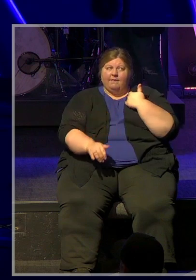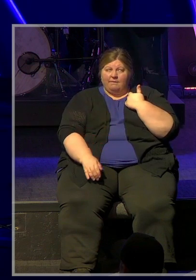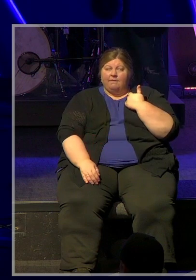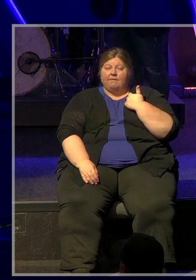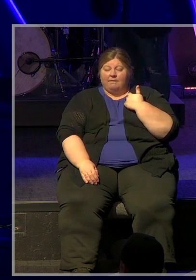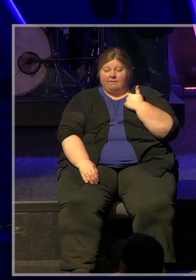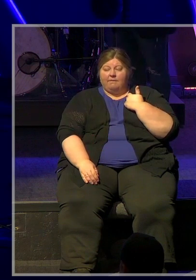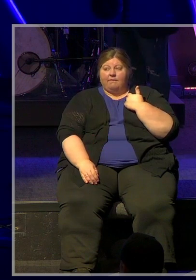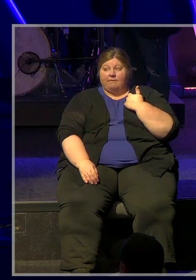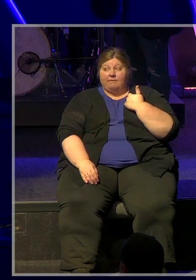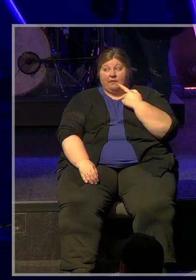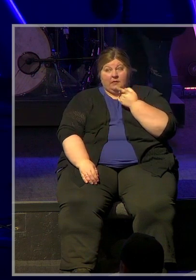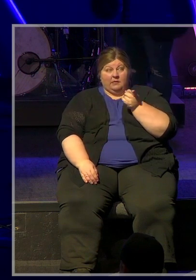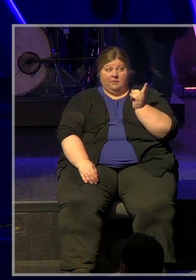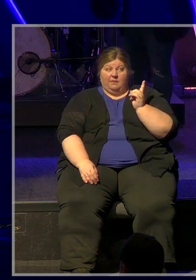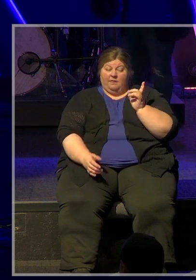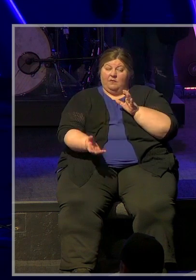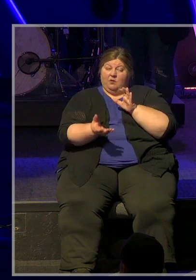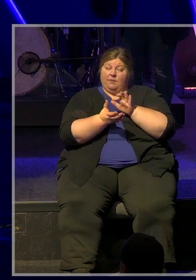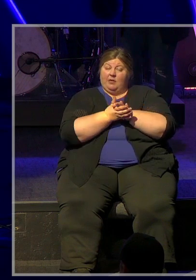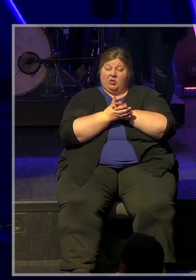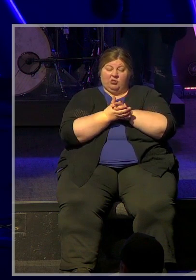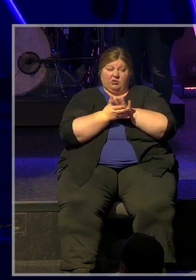Some of you, your marriages are horrible.